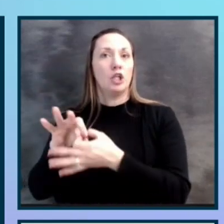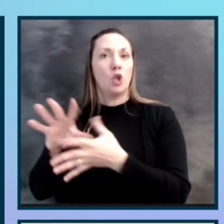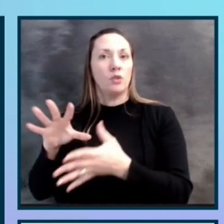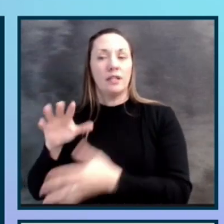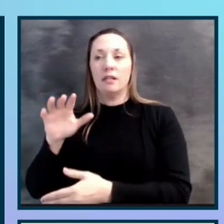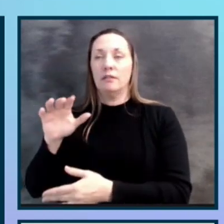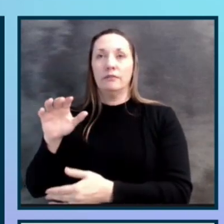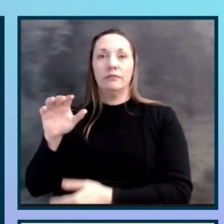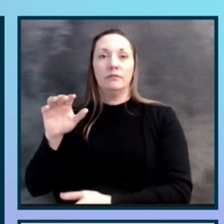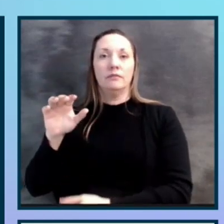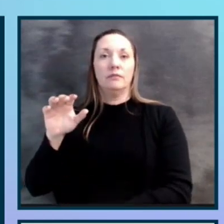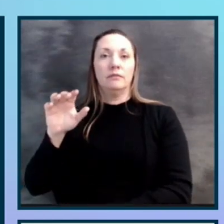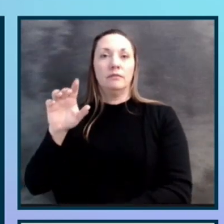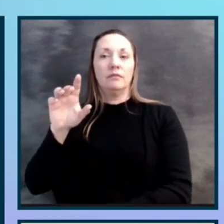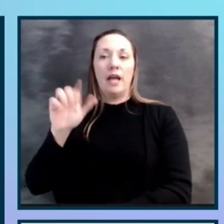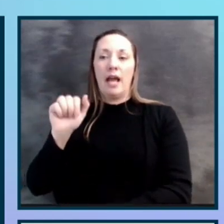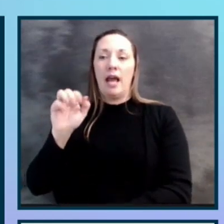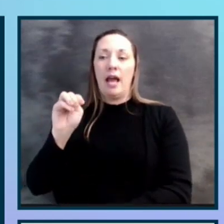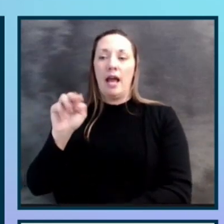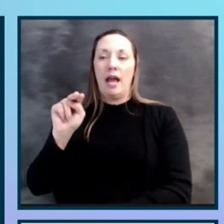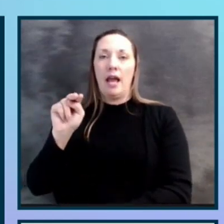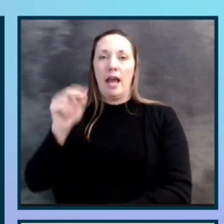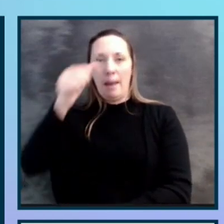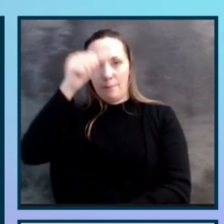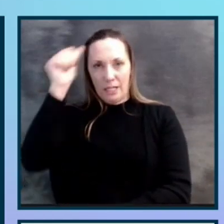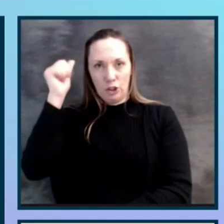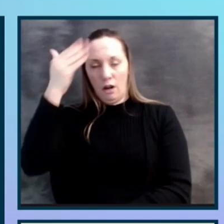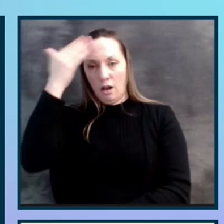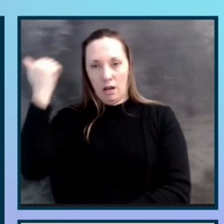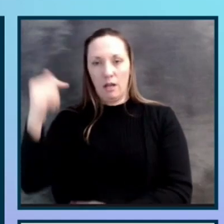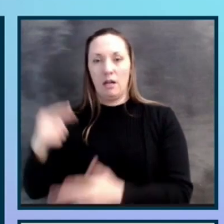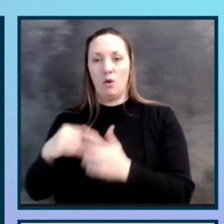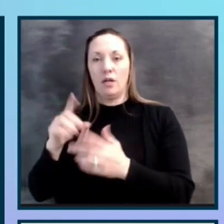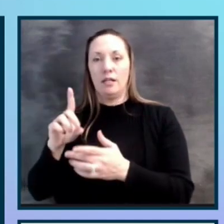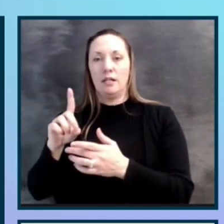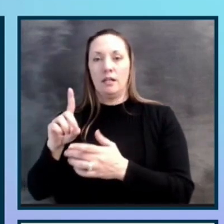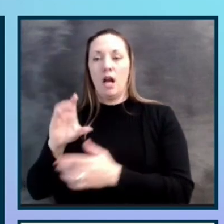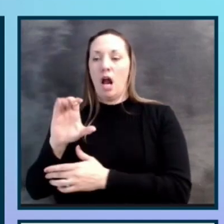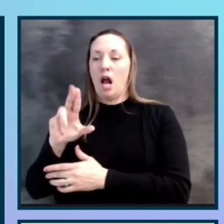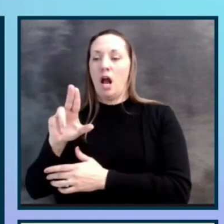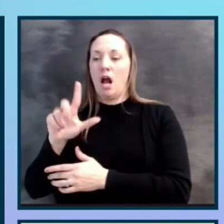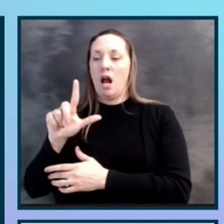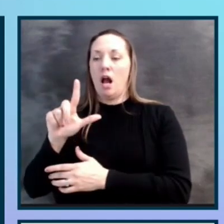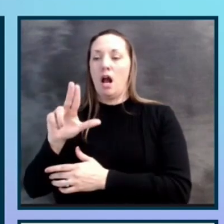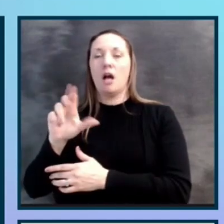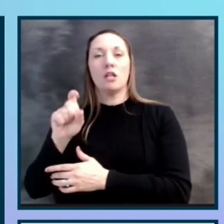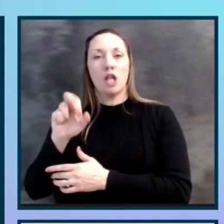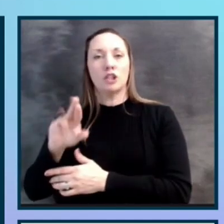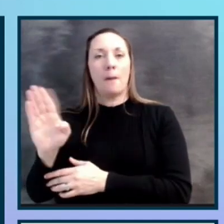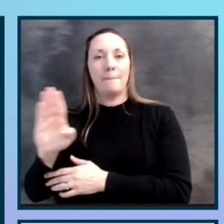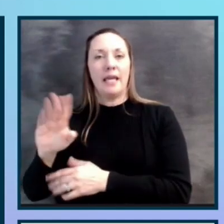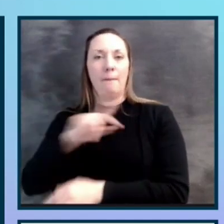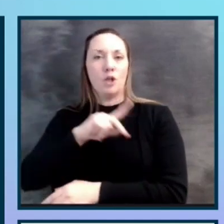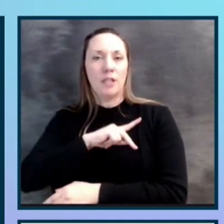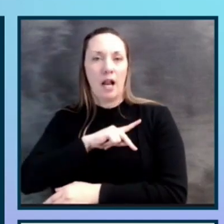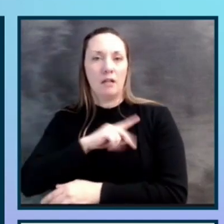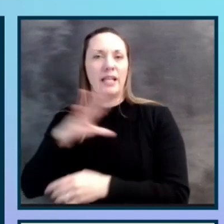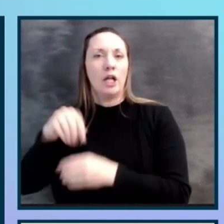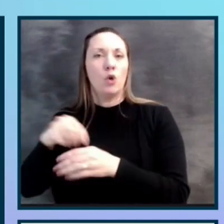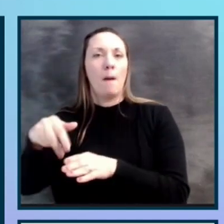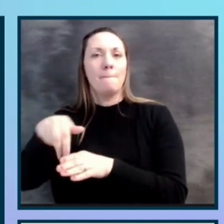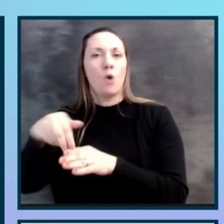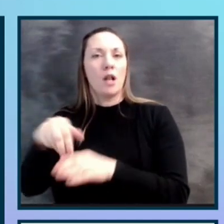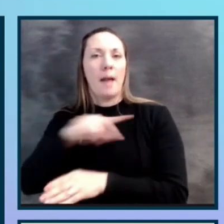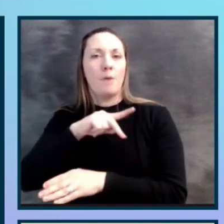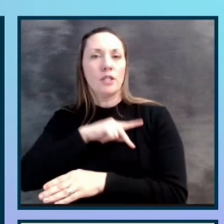amnesia or dissociative identity disorder, cluster B personalities, including borderline personality